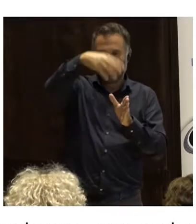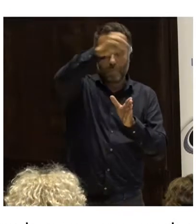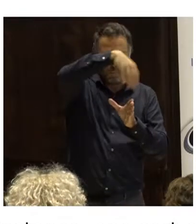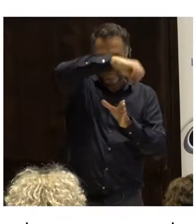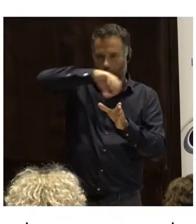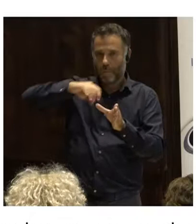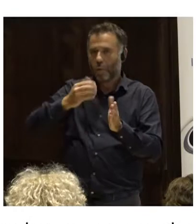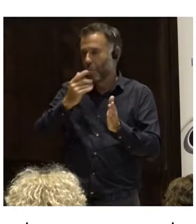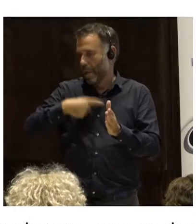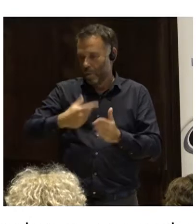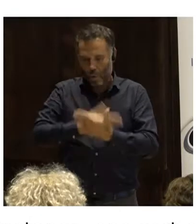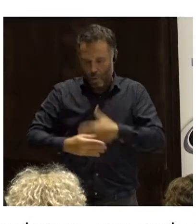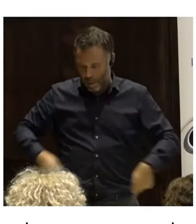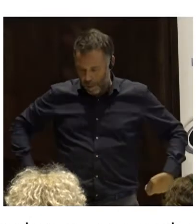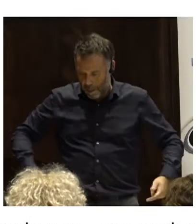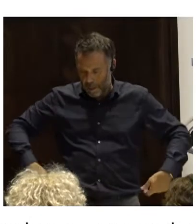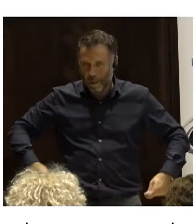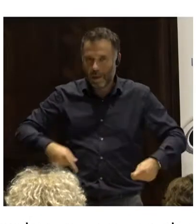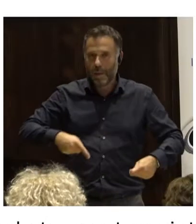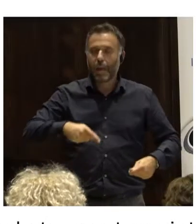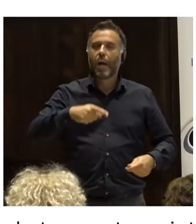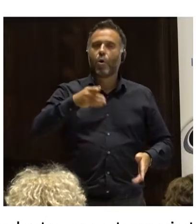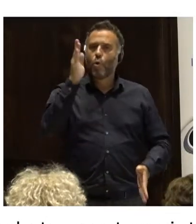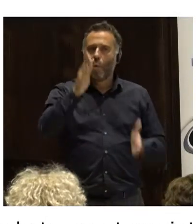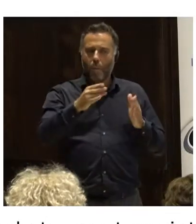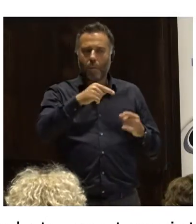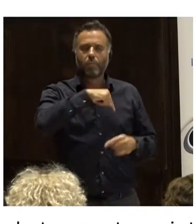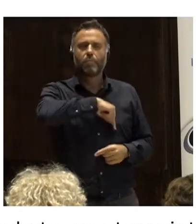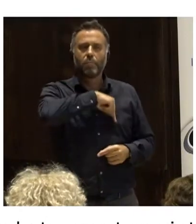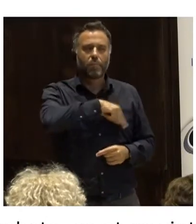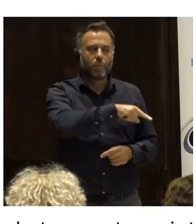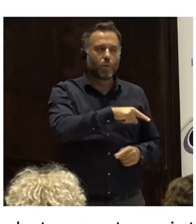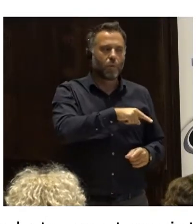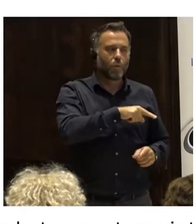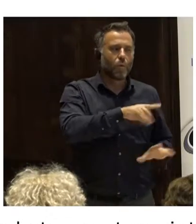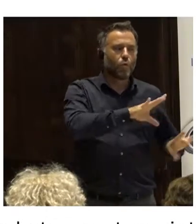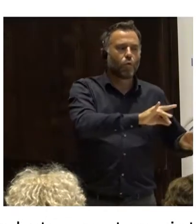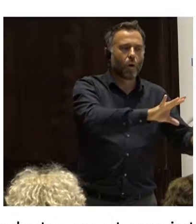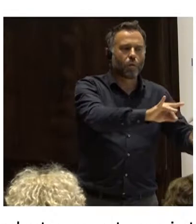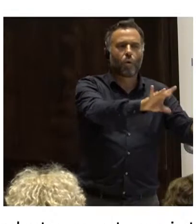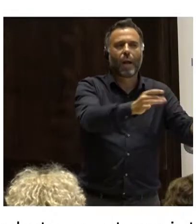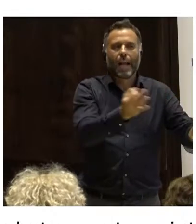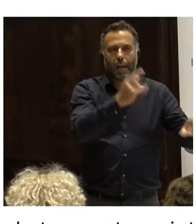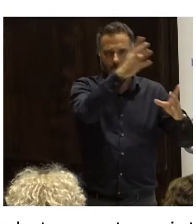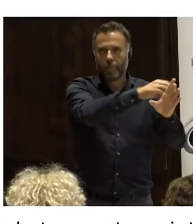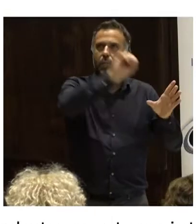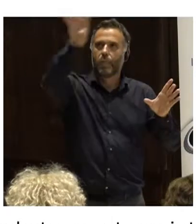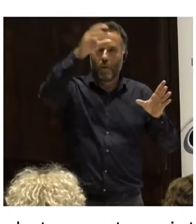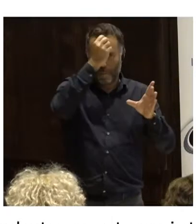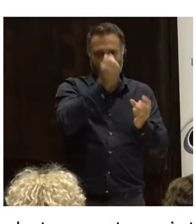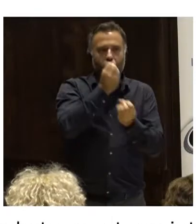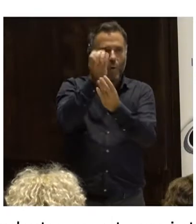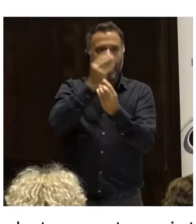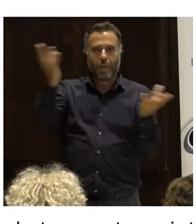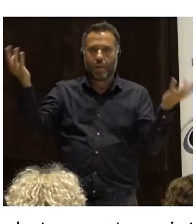robot is pressing or touching in the environment, but that haptic feedback can also help